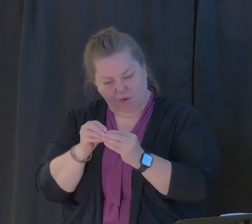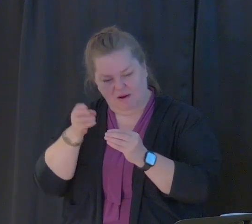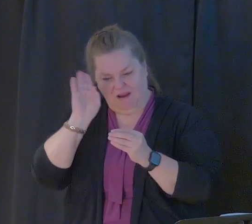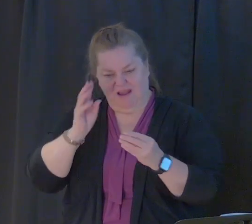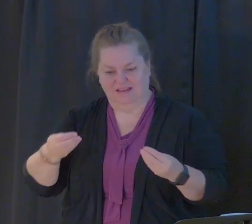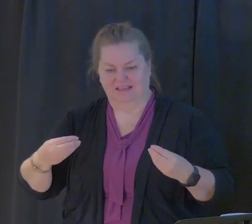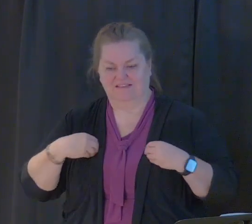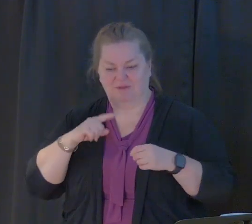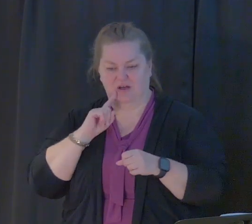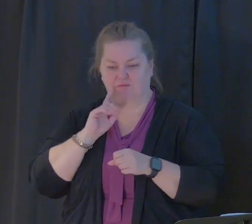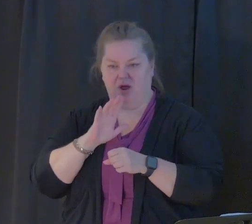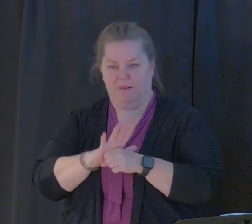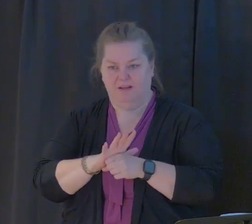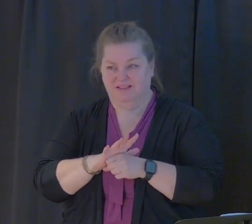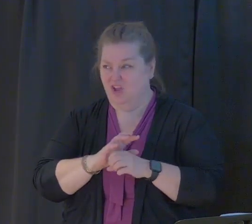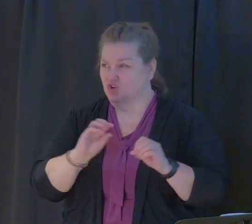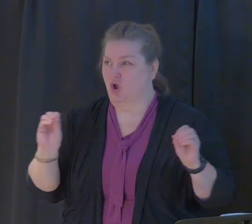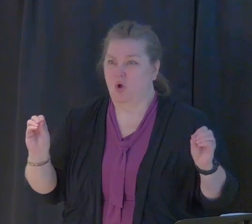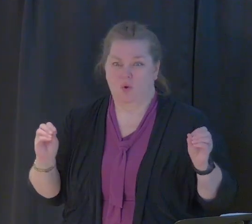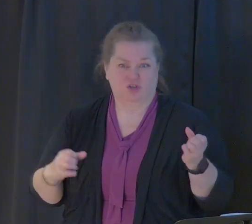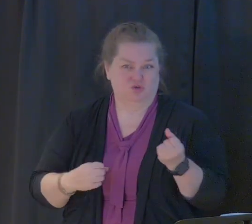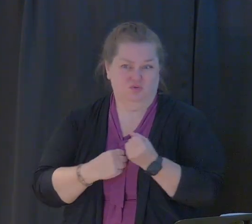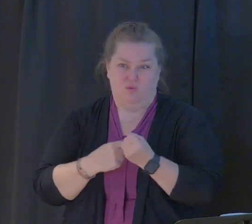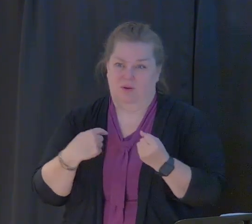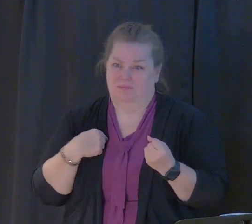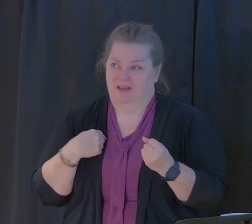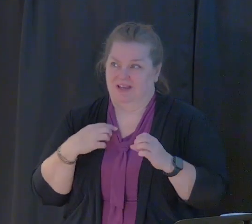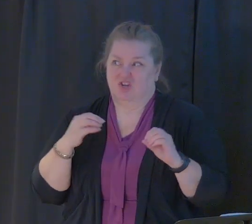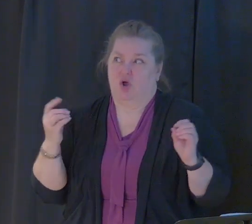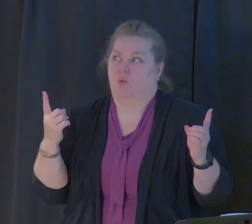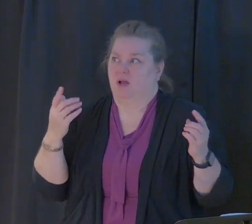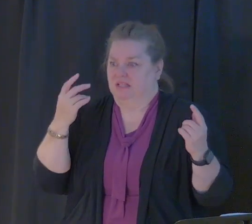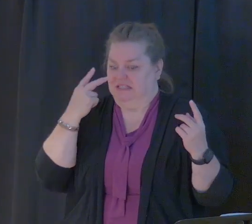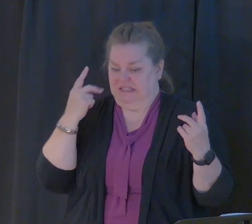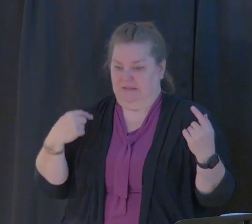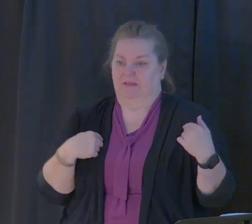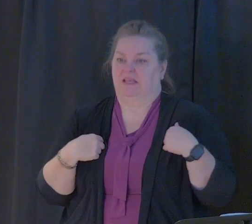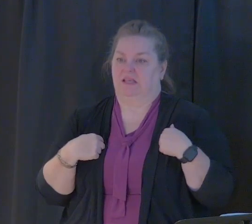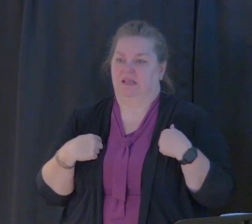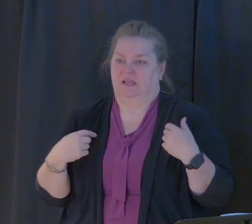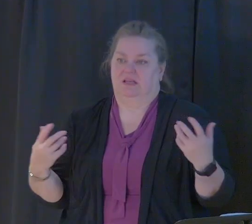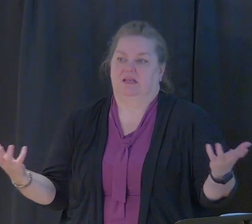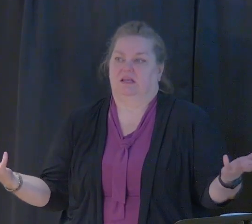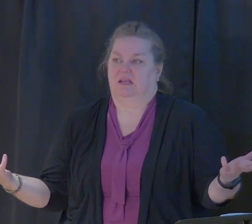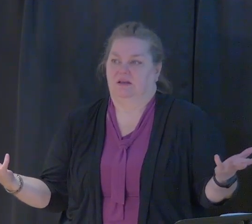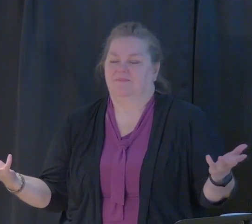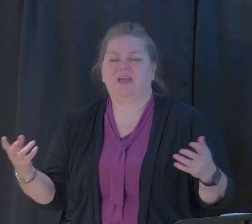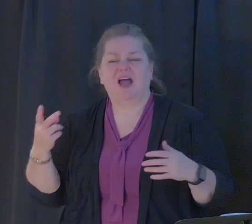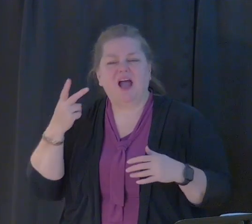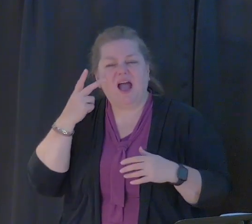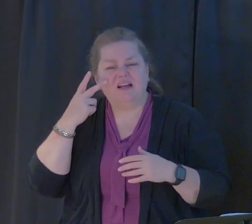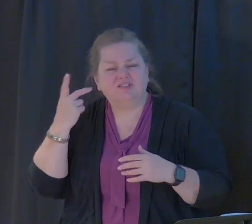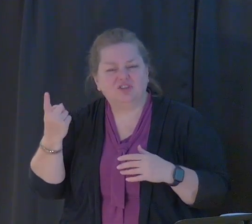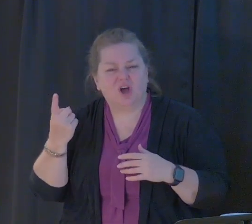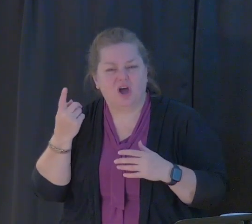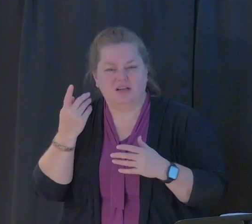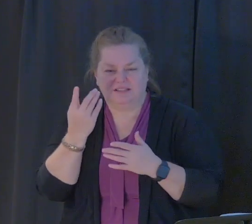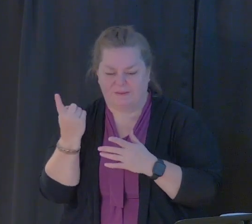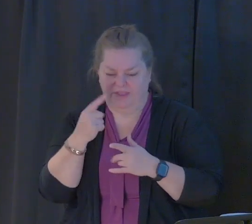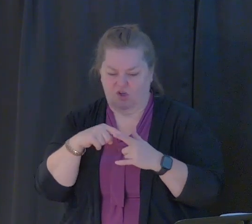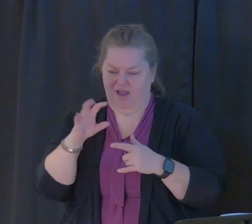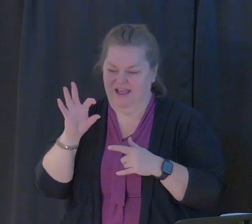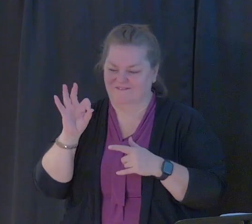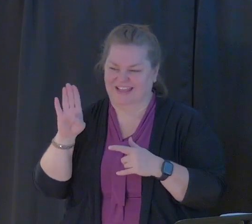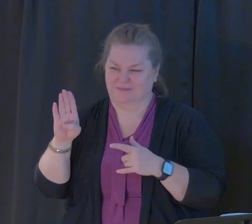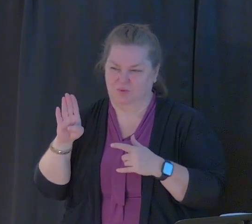No one there to support me. No one sees me. I saw a deal this week on Facebook that popped up on a